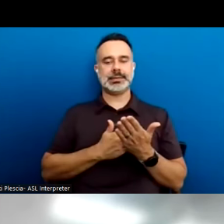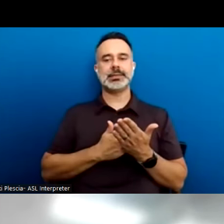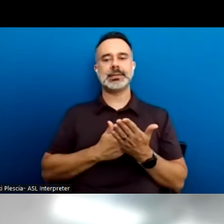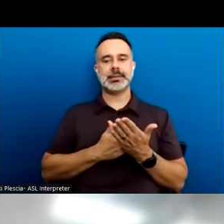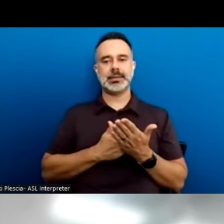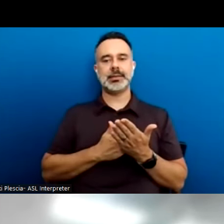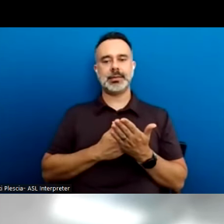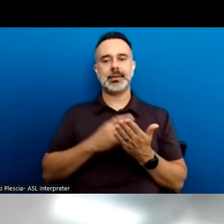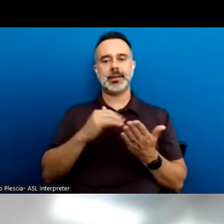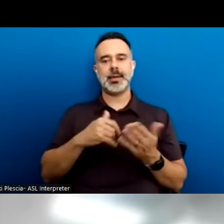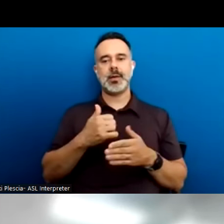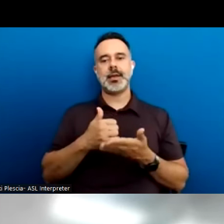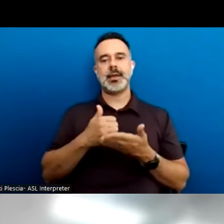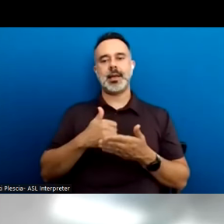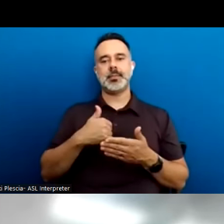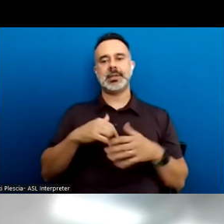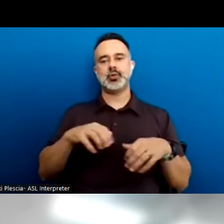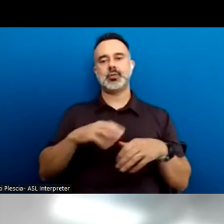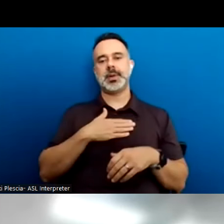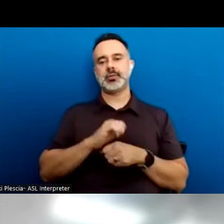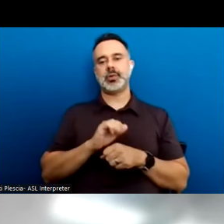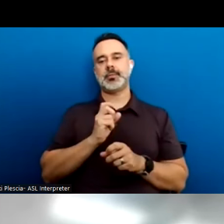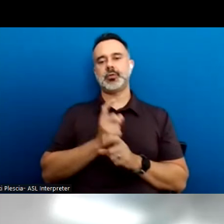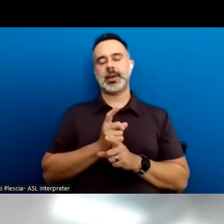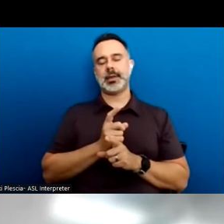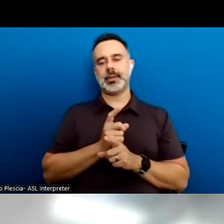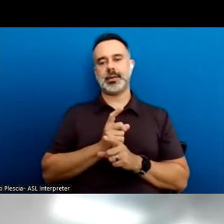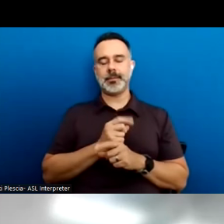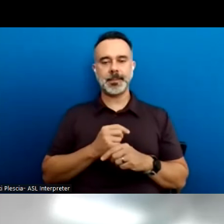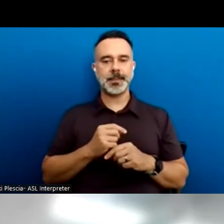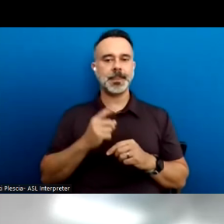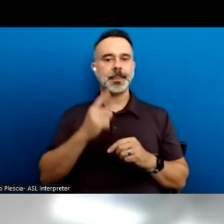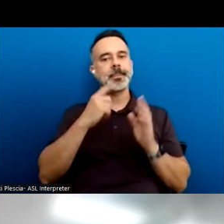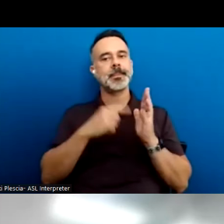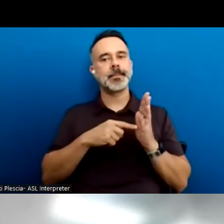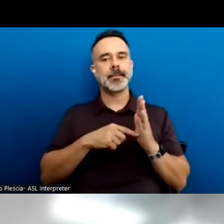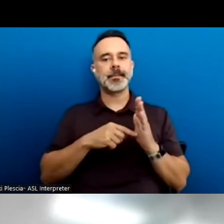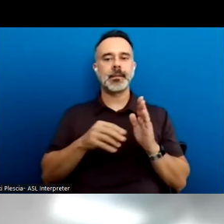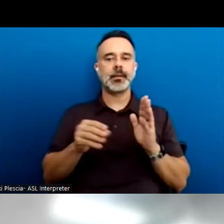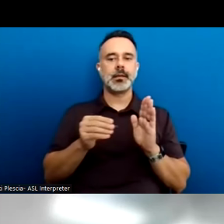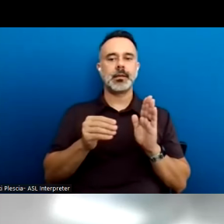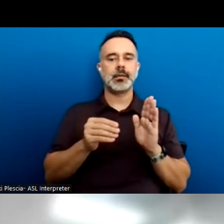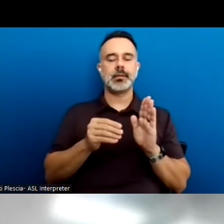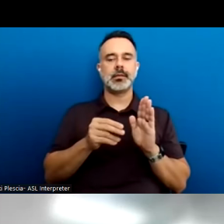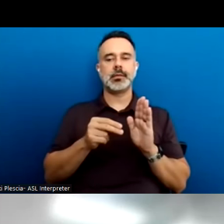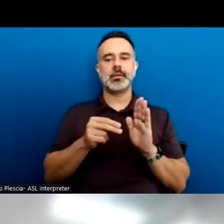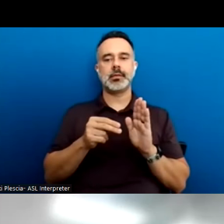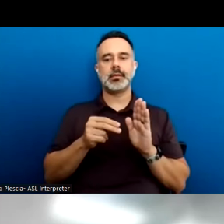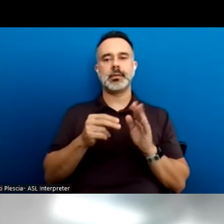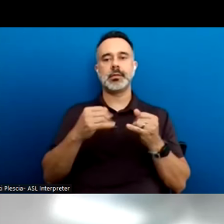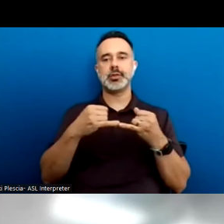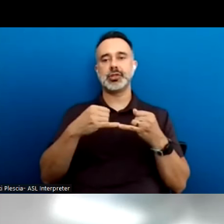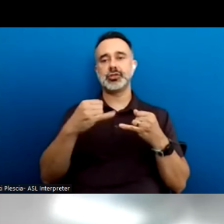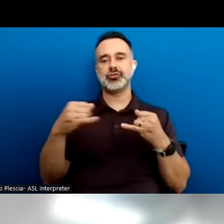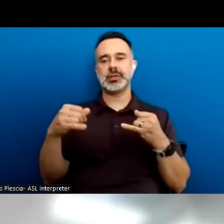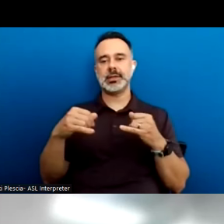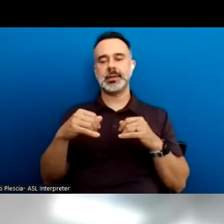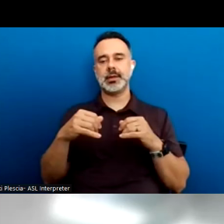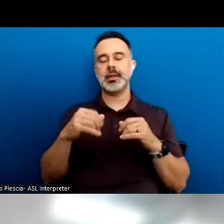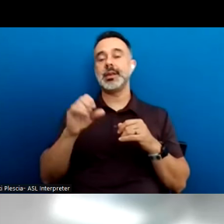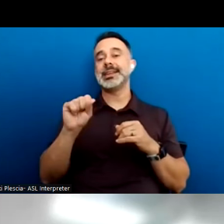helps me how to do my job correctly. Like put tags on, to put the string, put the sensor through